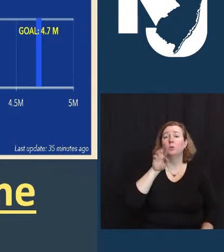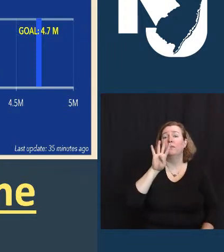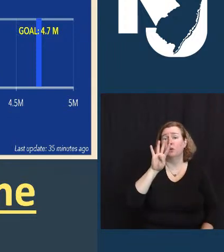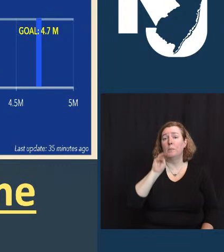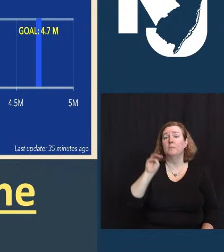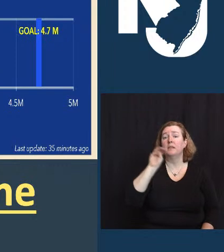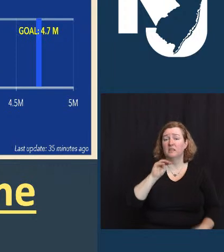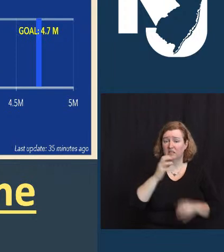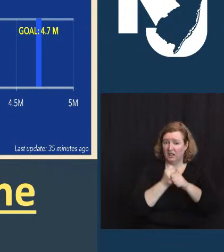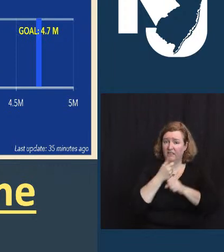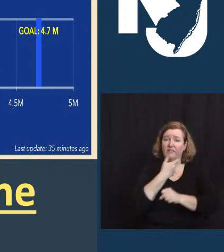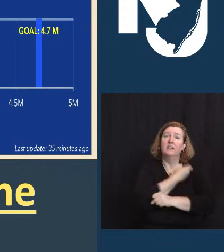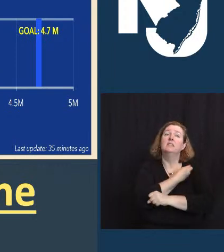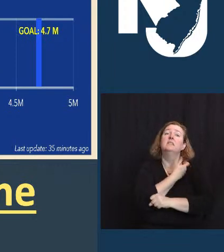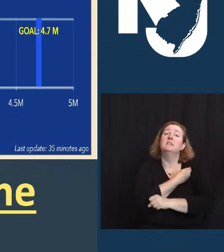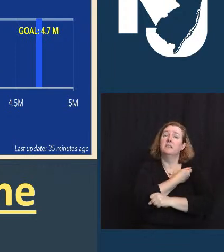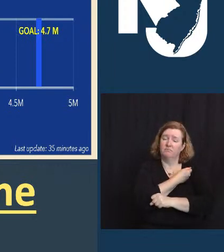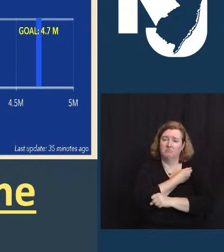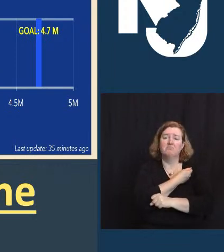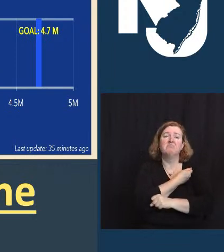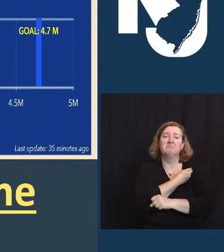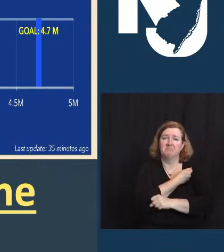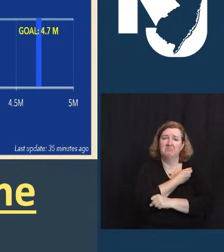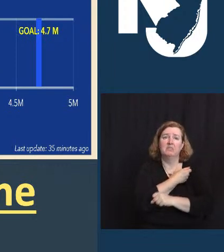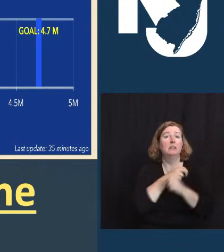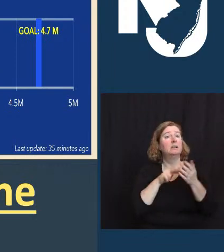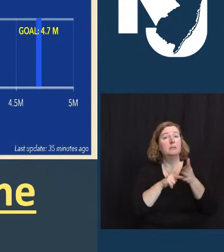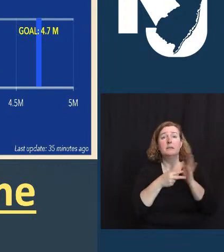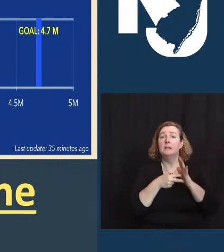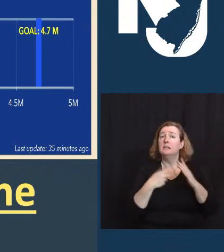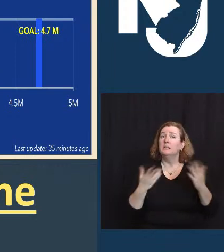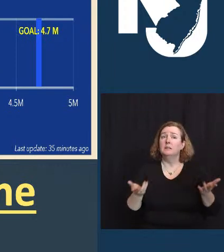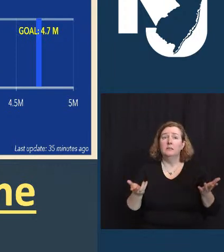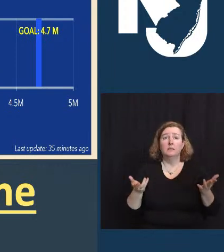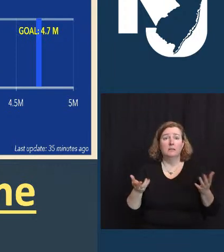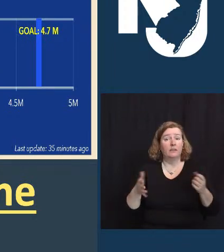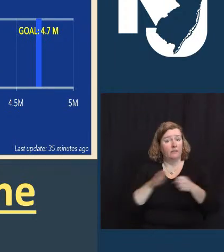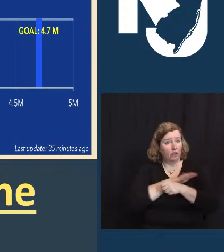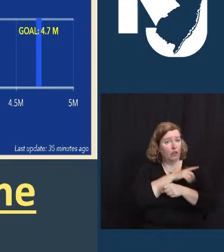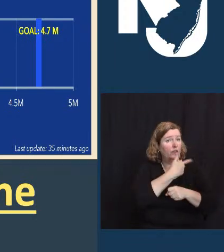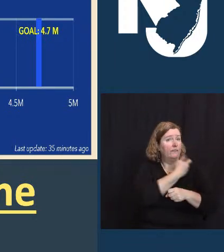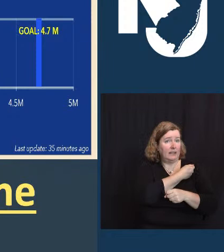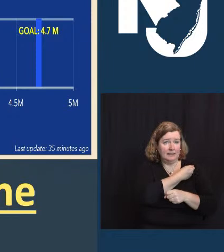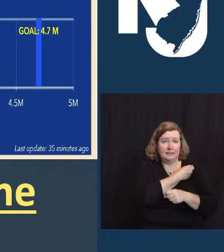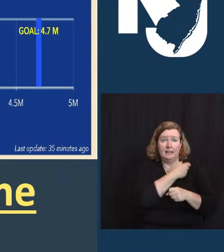4,892,598. Again, that's the number of folks who are completely covered. There's another